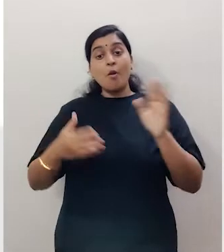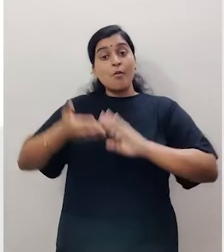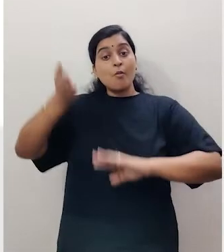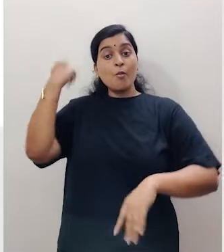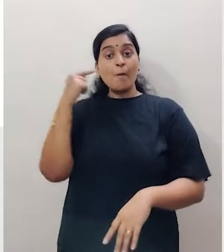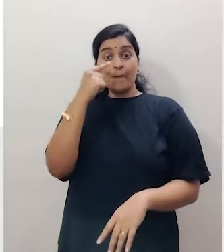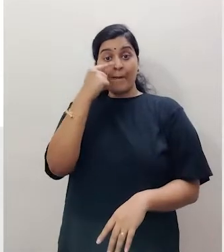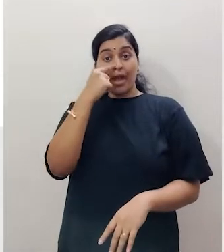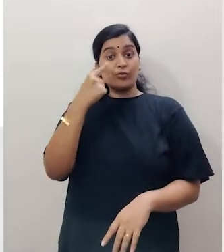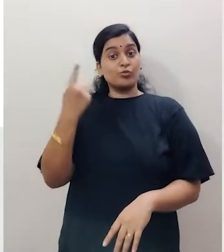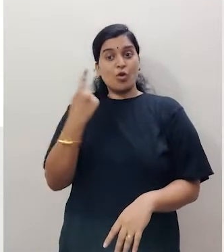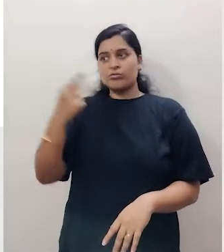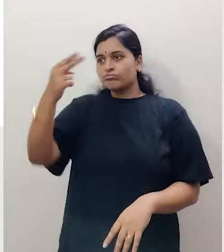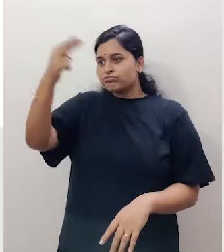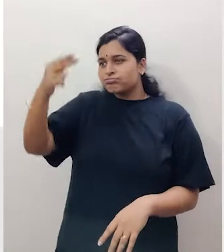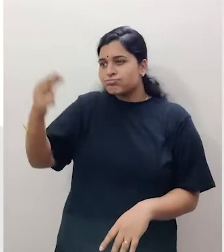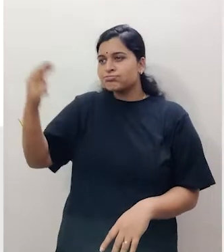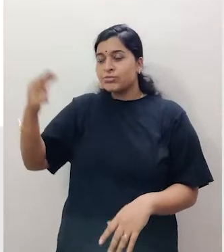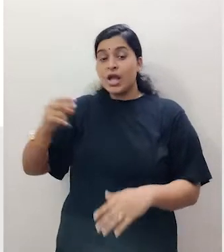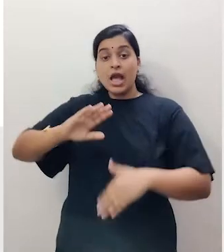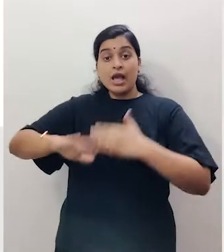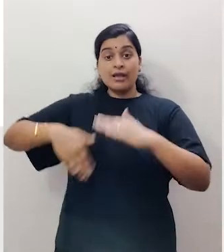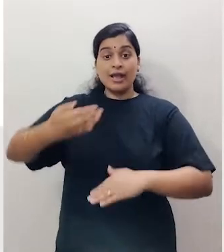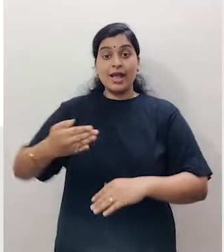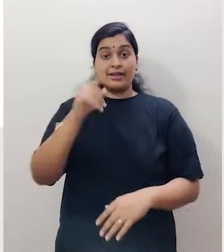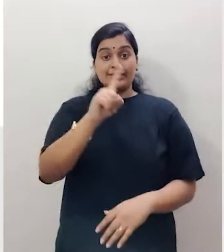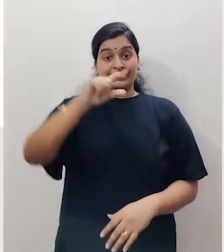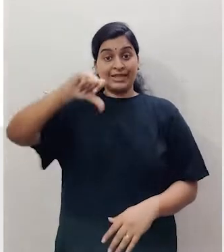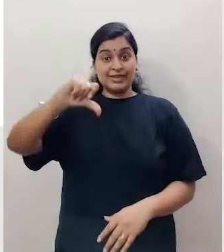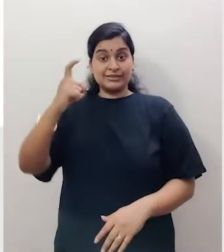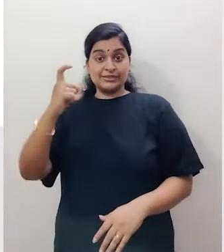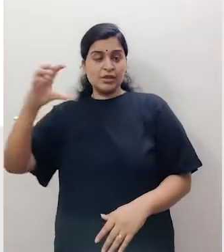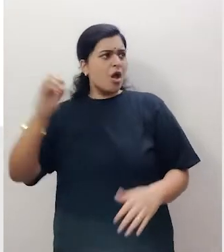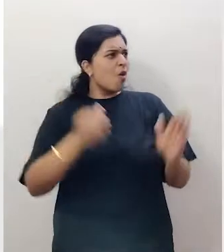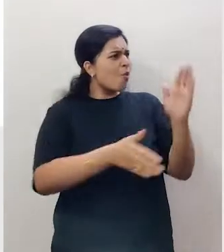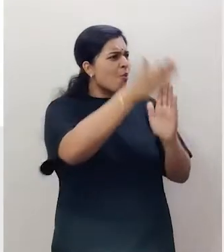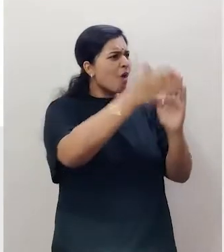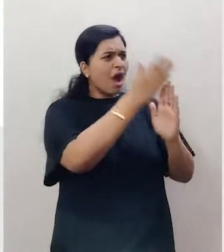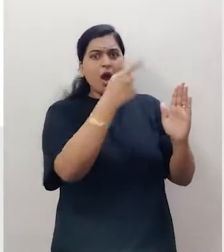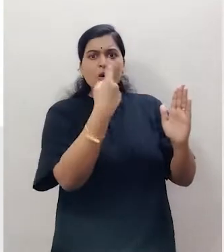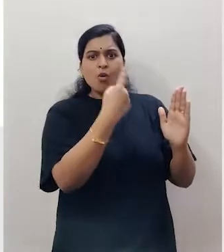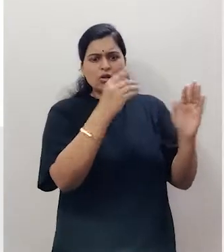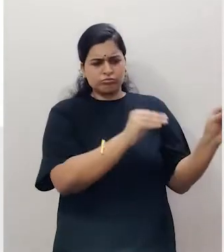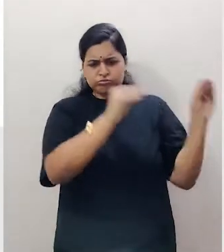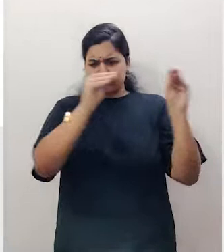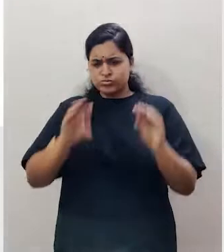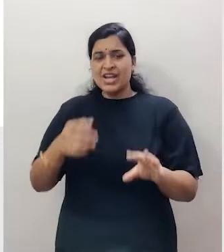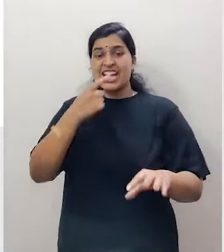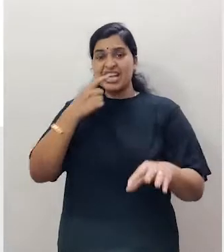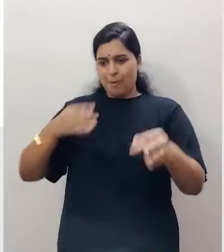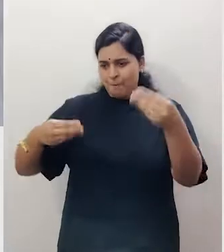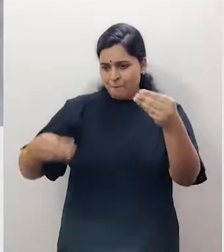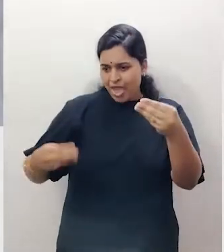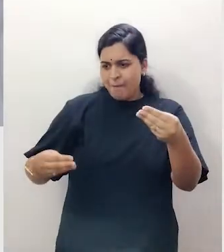women. Since the 1970s, the practice has moved off the walls onto canvas and paper and is now mainly undertaken